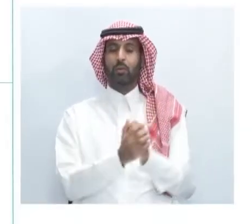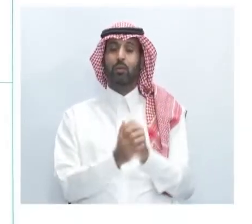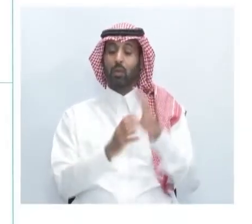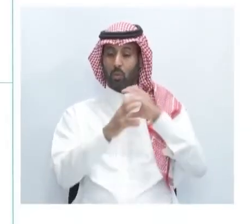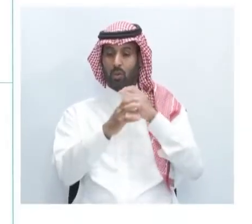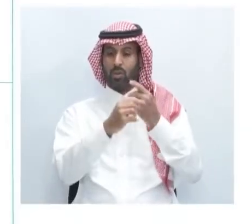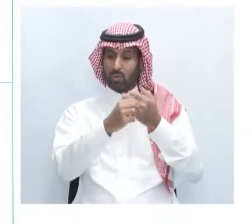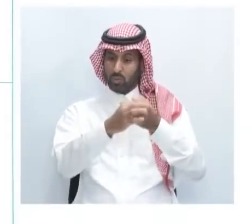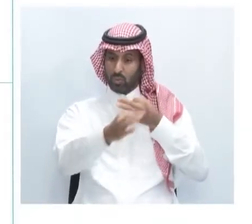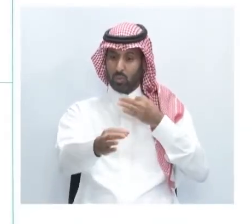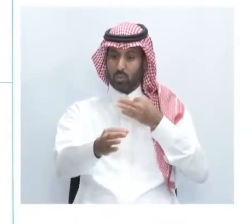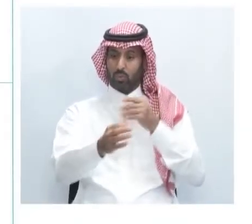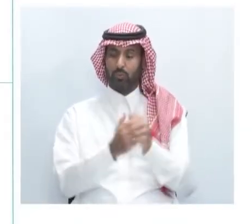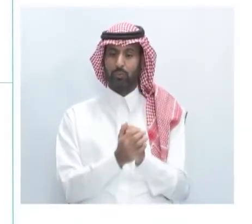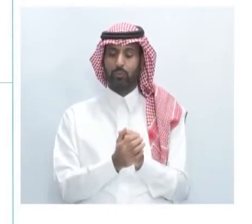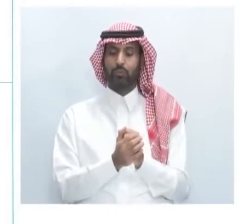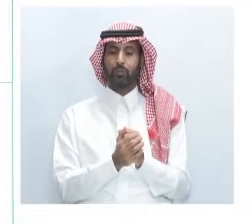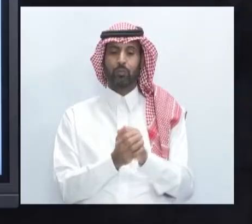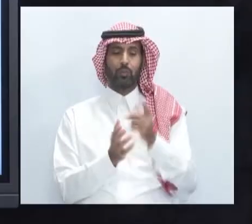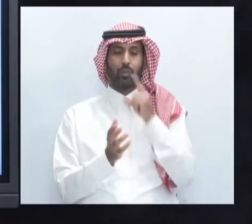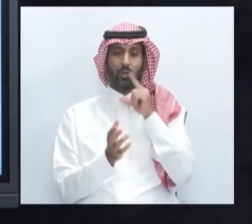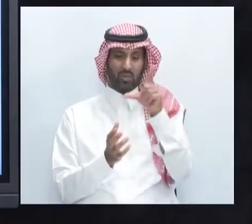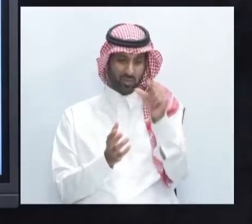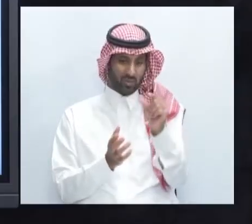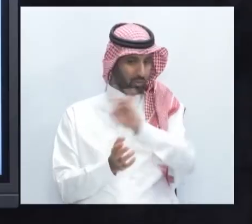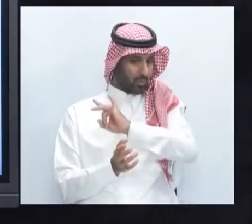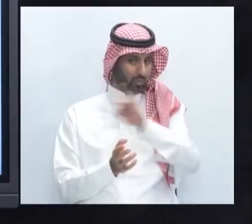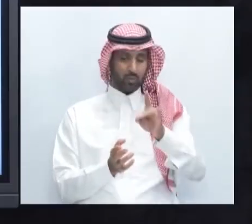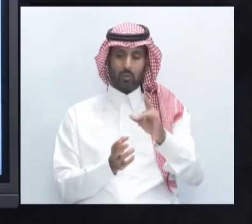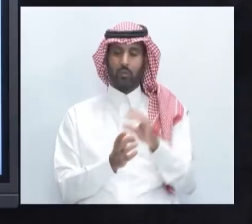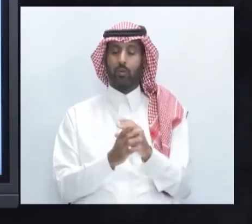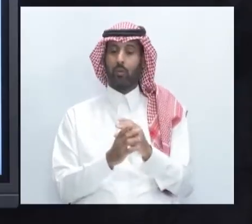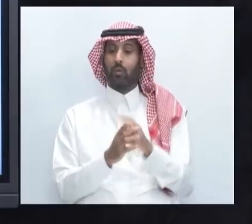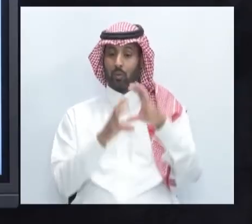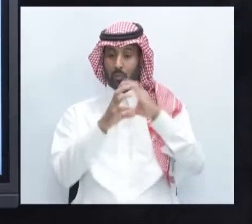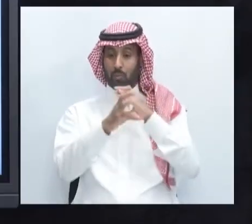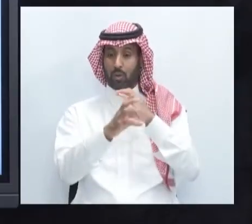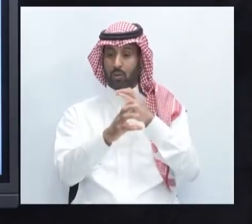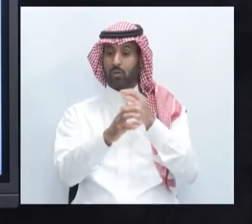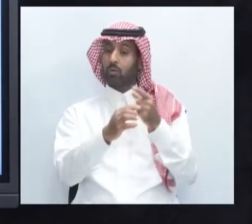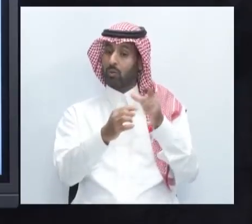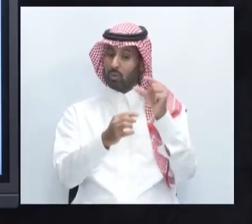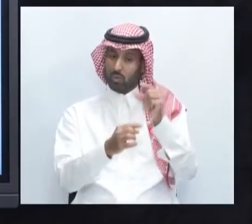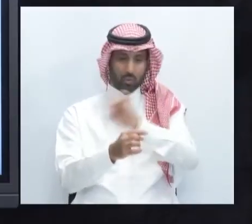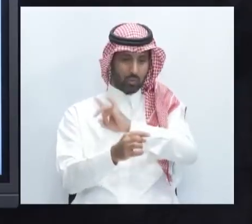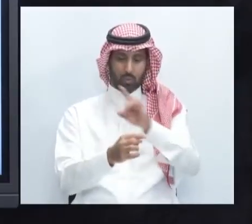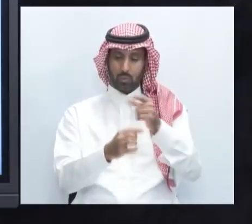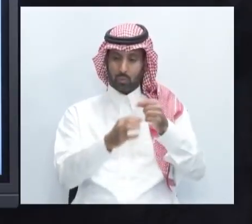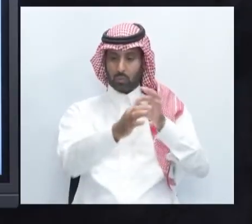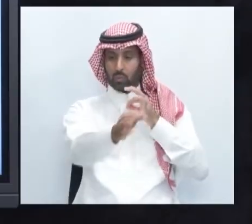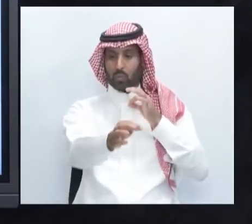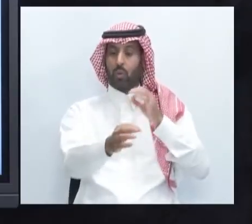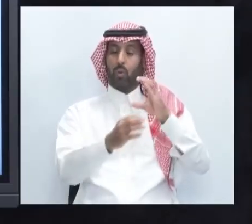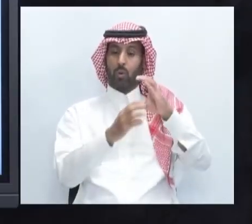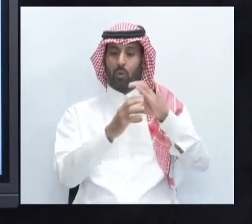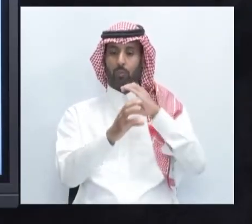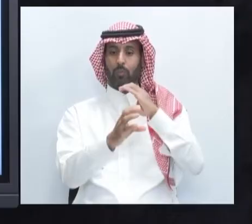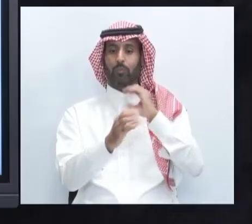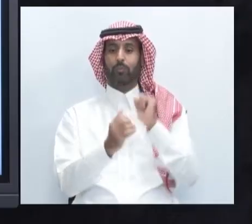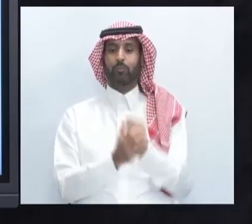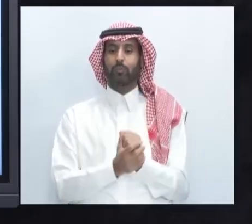bus is what? Long, not short. So it's what? It's long. So we have a long